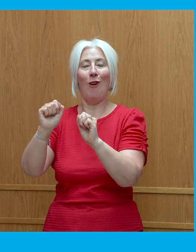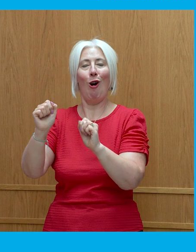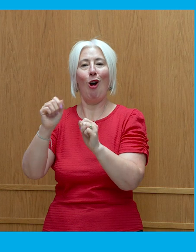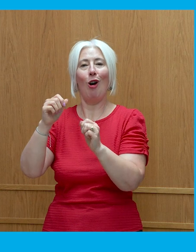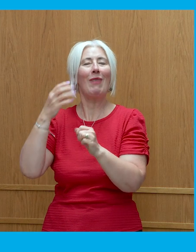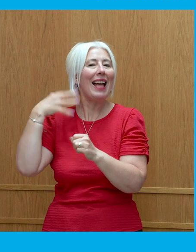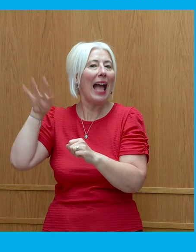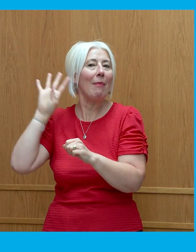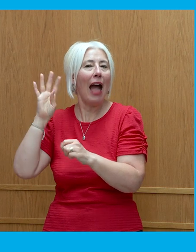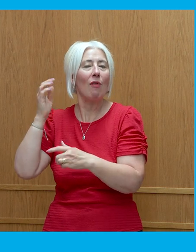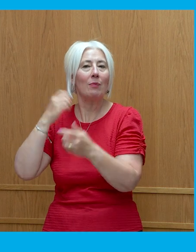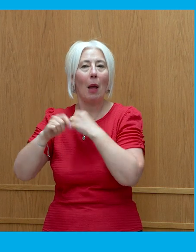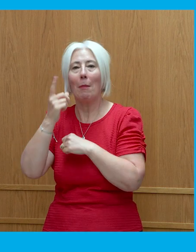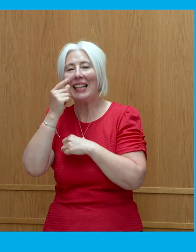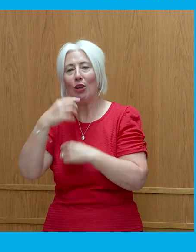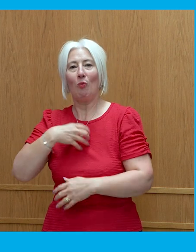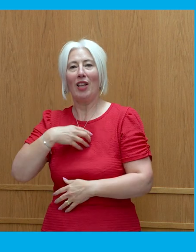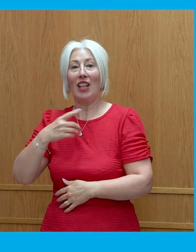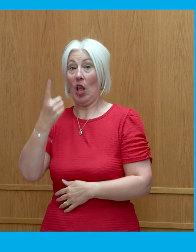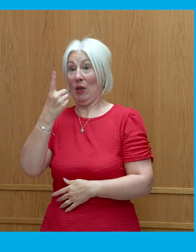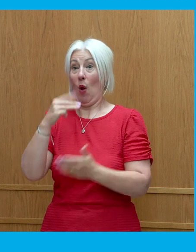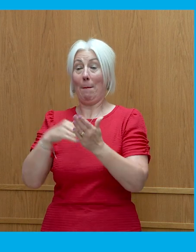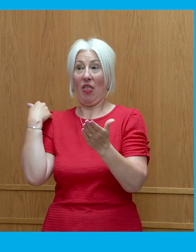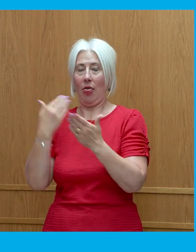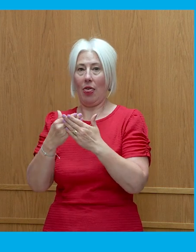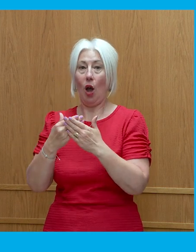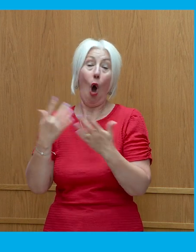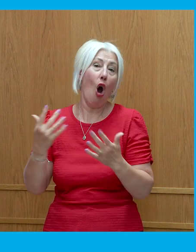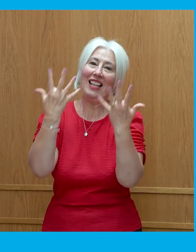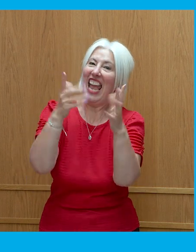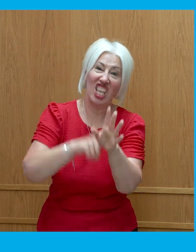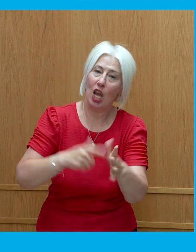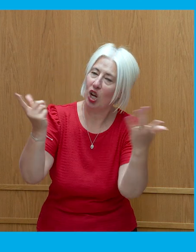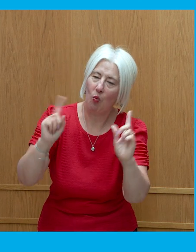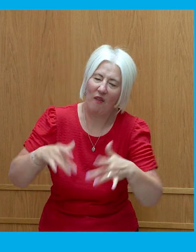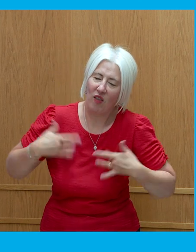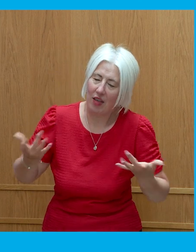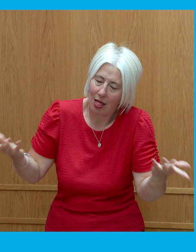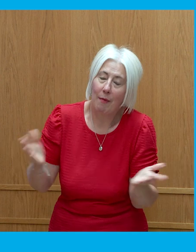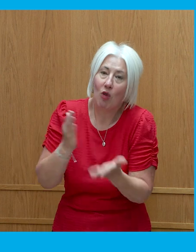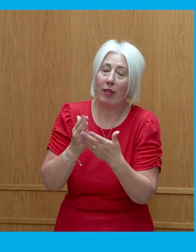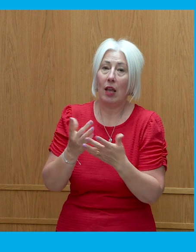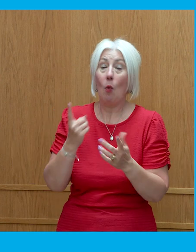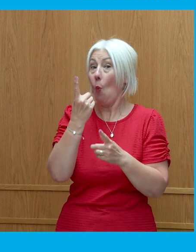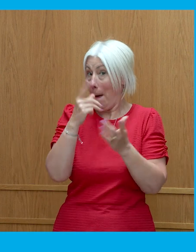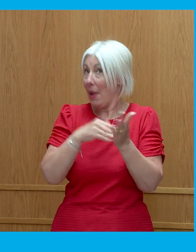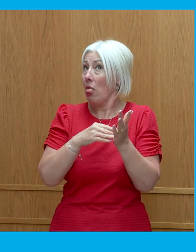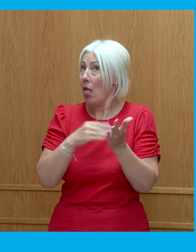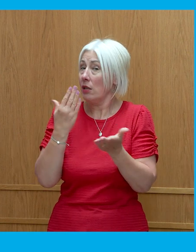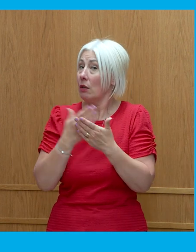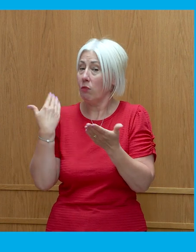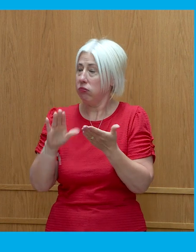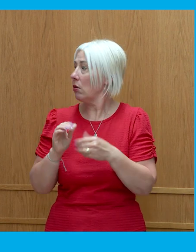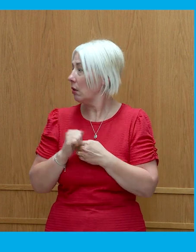been exactly 1 month. Is that right? Or 10 years, however you're feeling. It's remarkable. It's been a month. I think